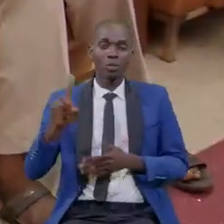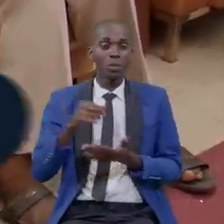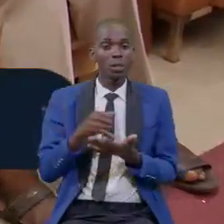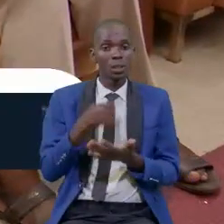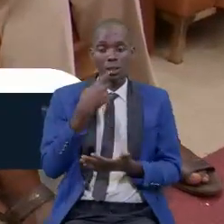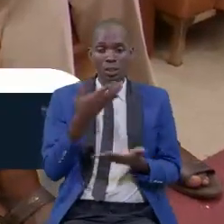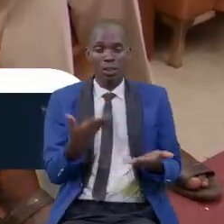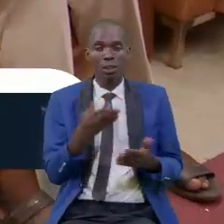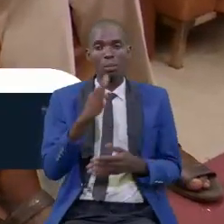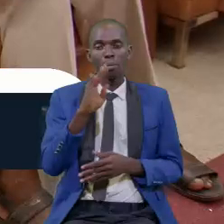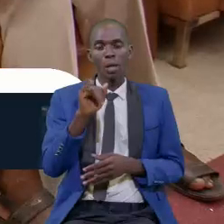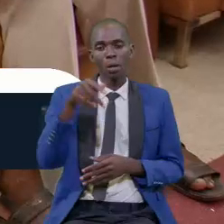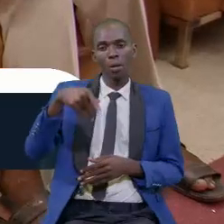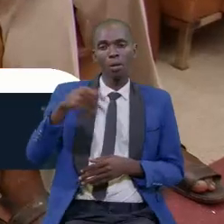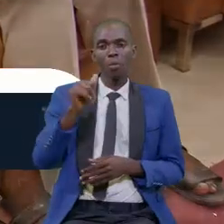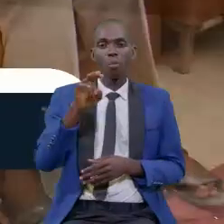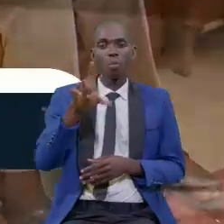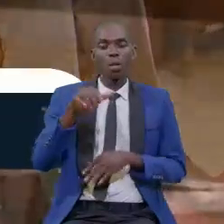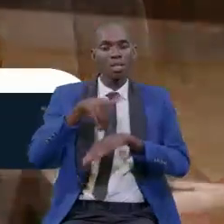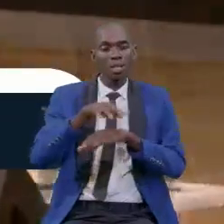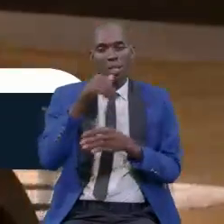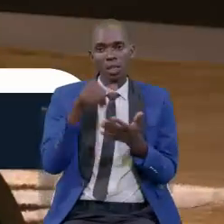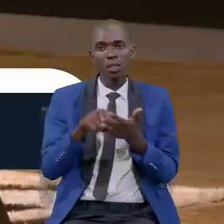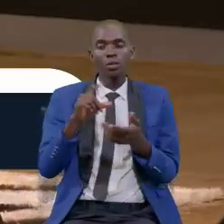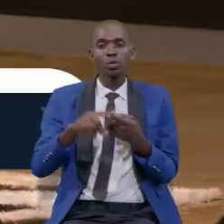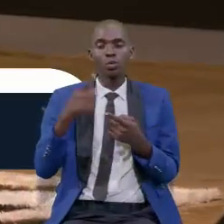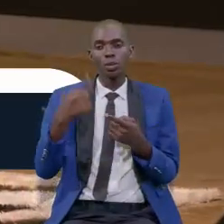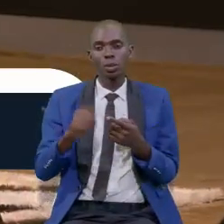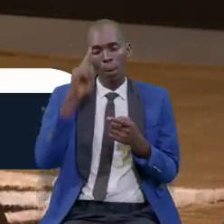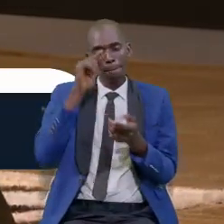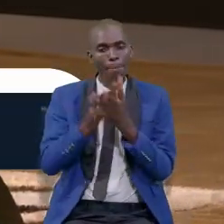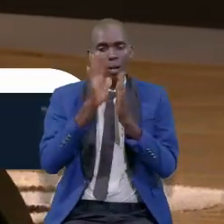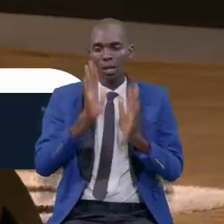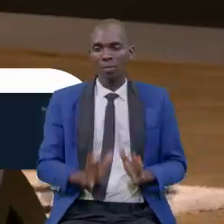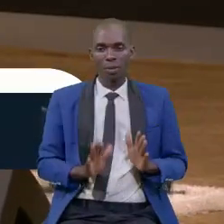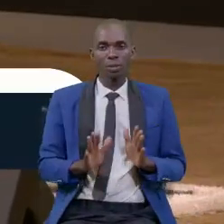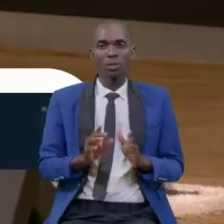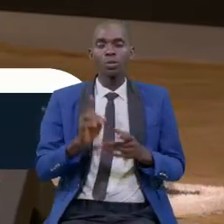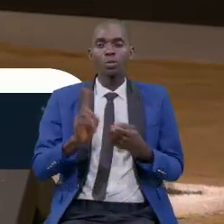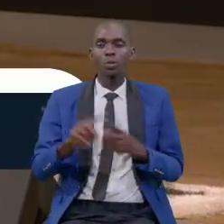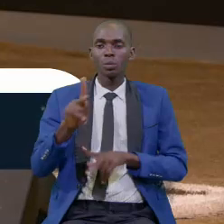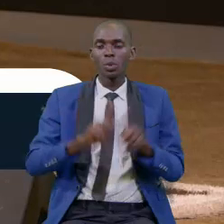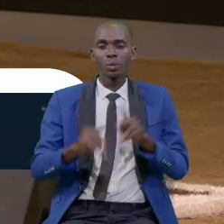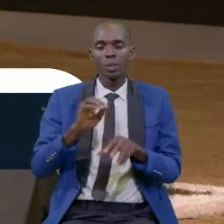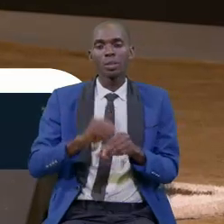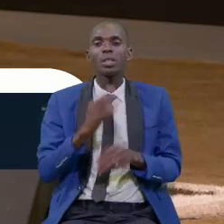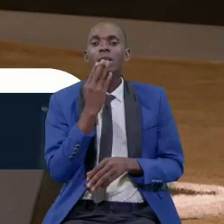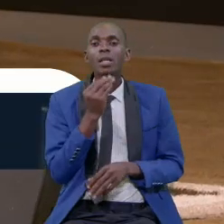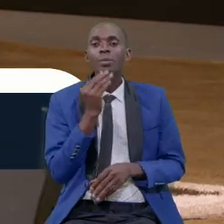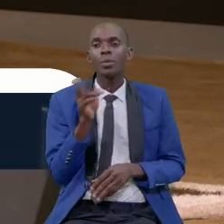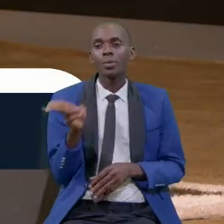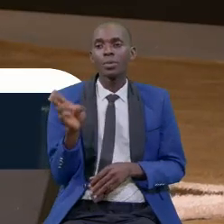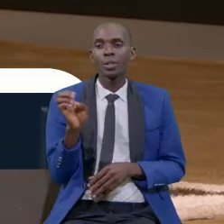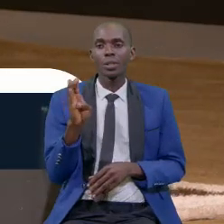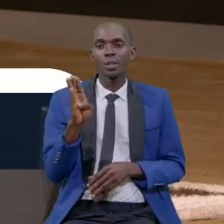Paul writing to the believers in general, the epistle to the Hebrews. And here he's talking